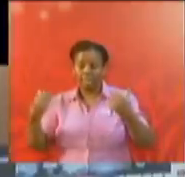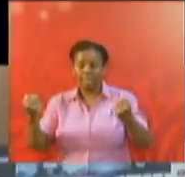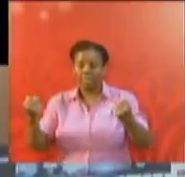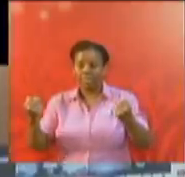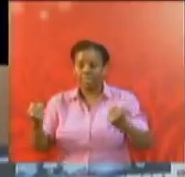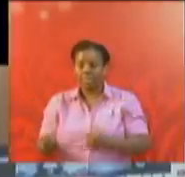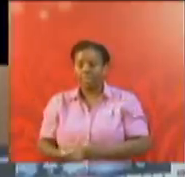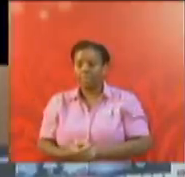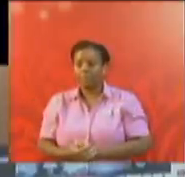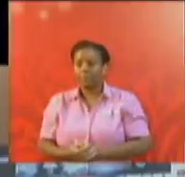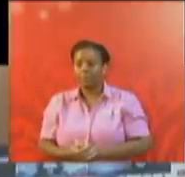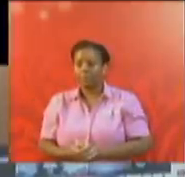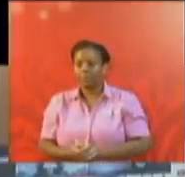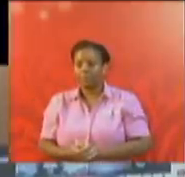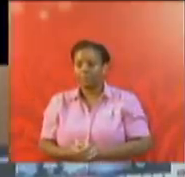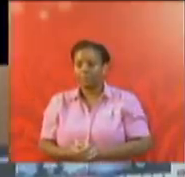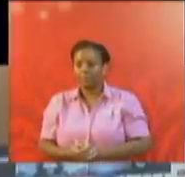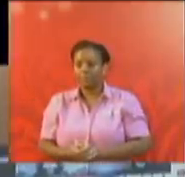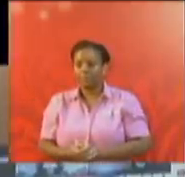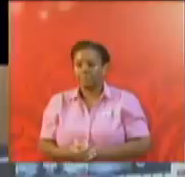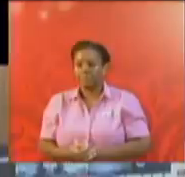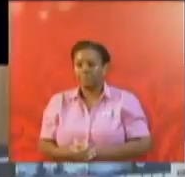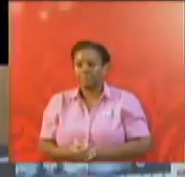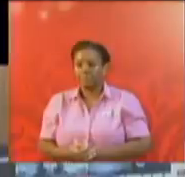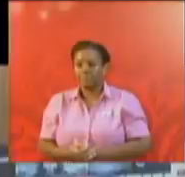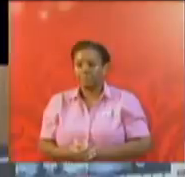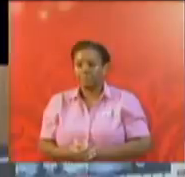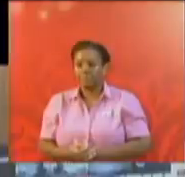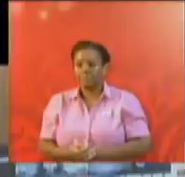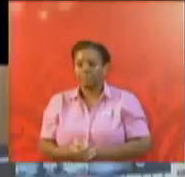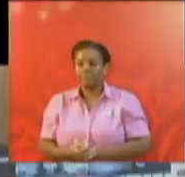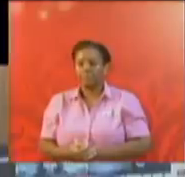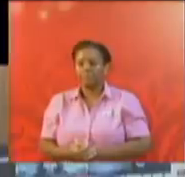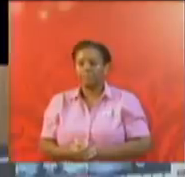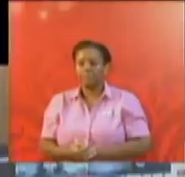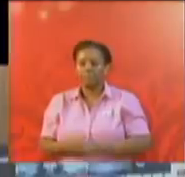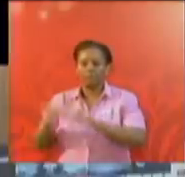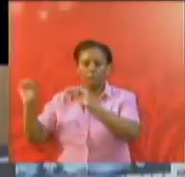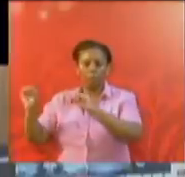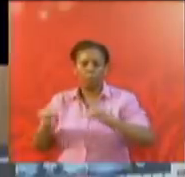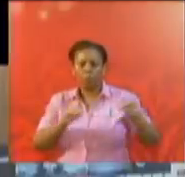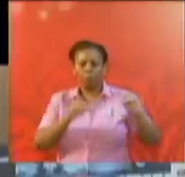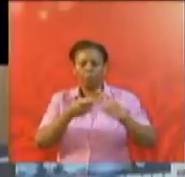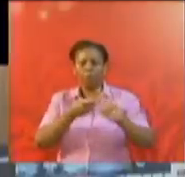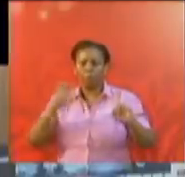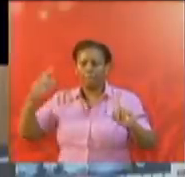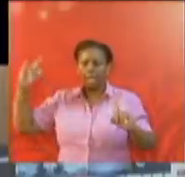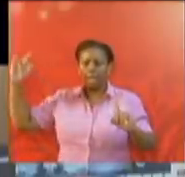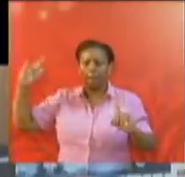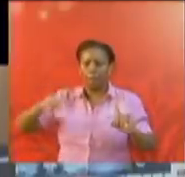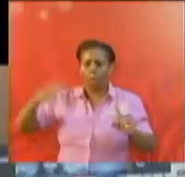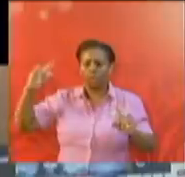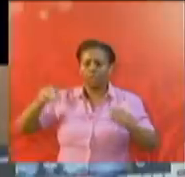this morning. Right. Minister, we have moved from imported to sporadic to cluster and now to community